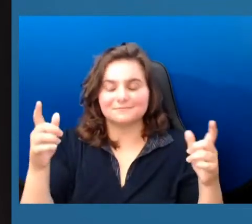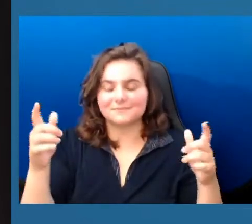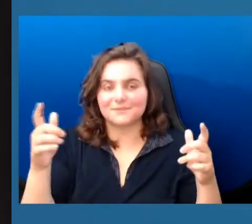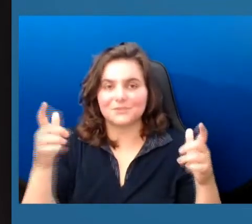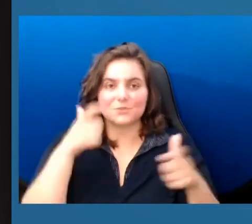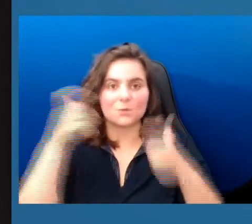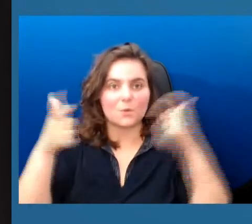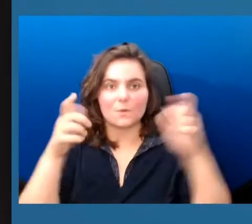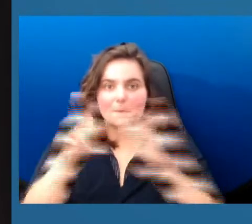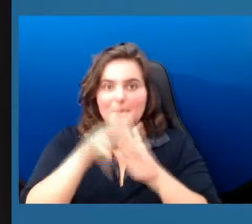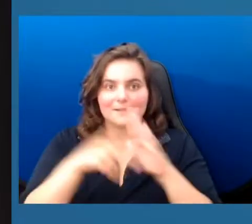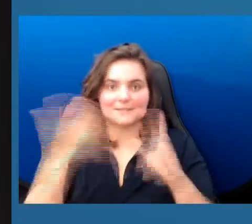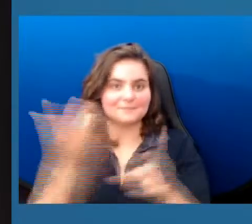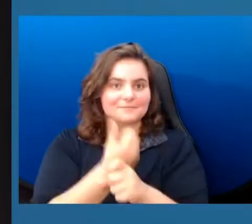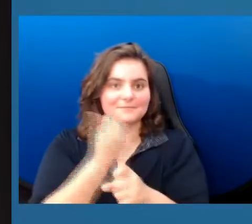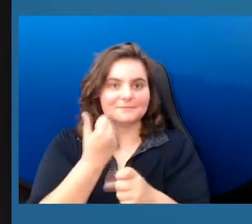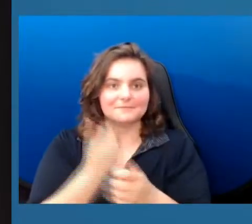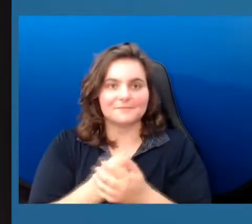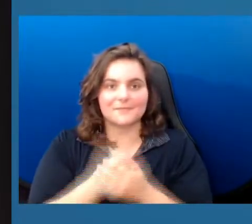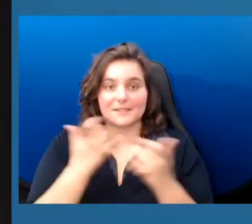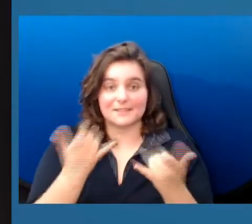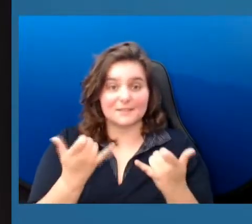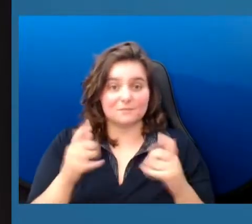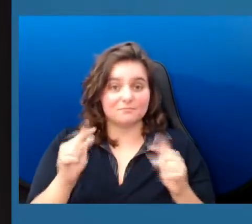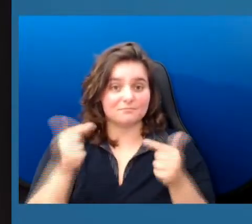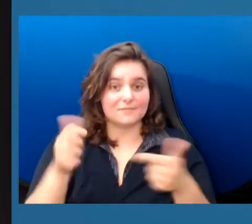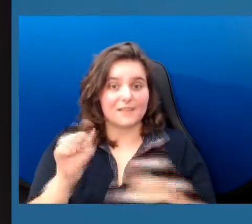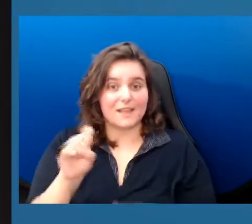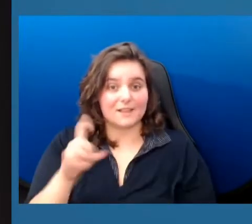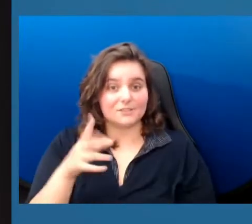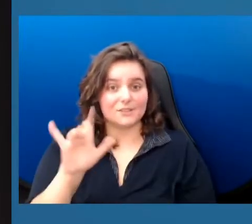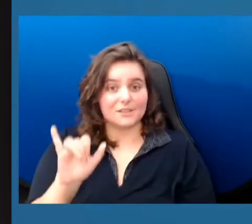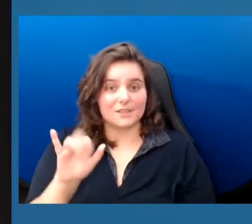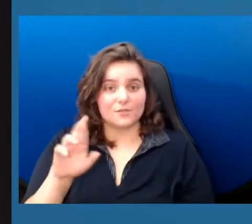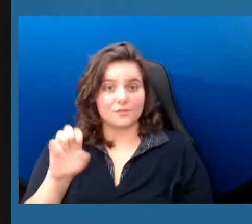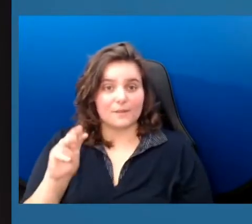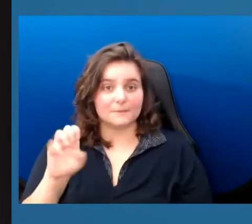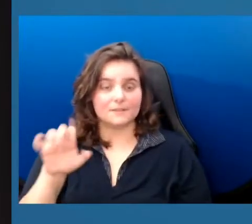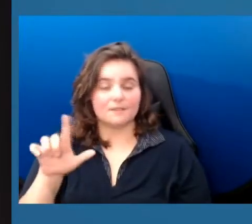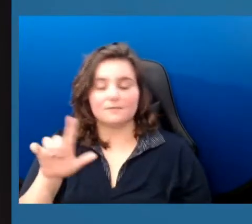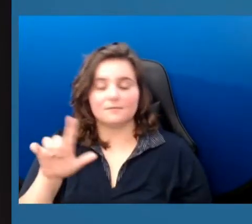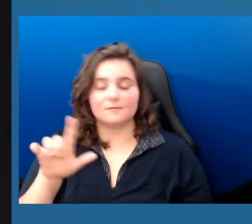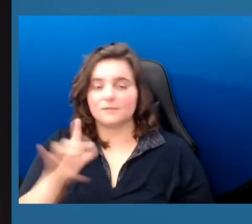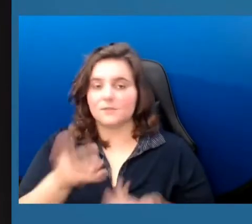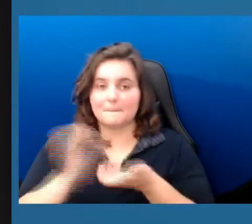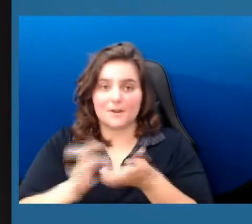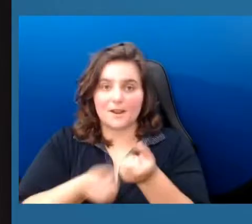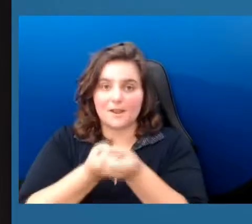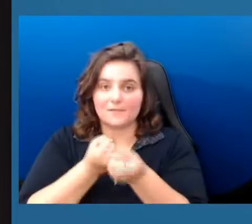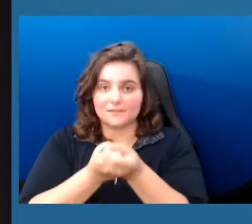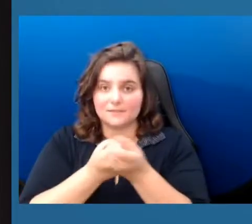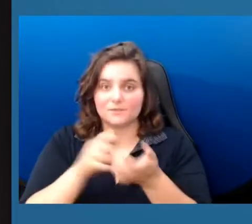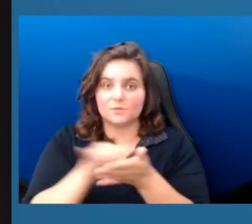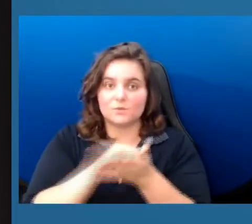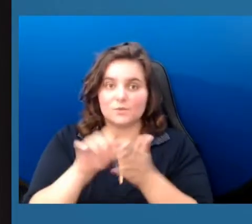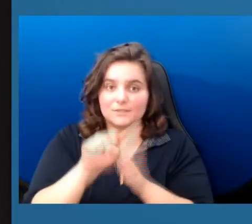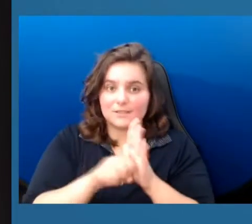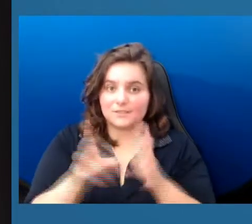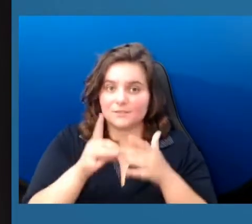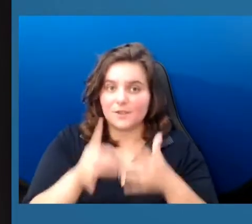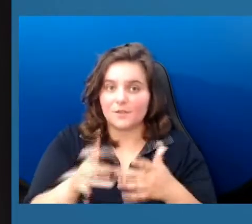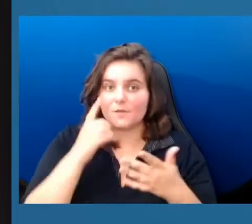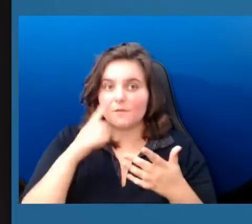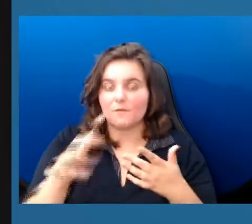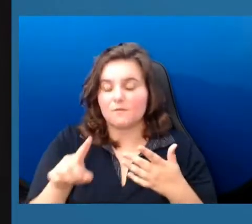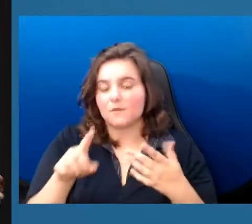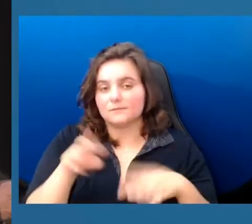just going to turn it over to Ashley Ranslow, another partner in advocacy, the New York State Director of the National Federation of Independent Business. Thank